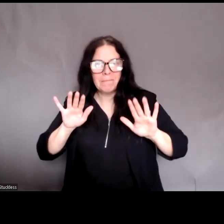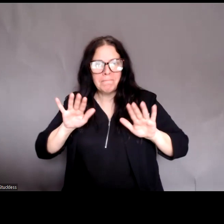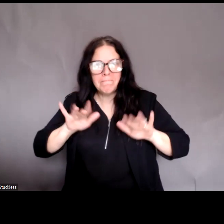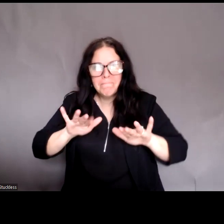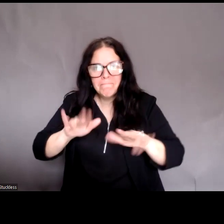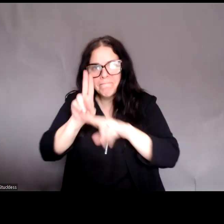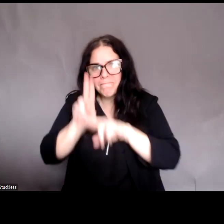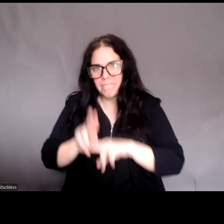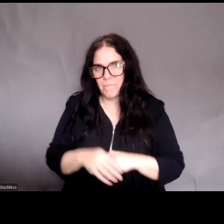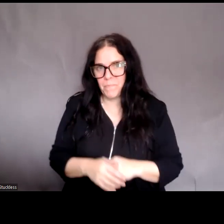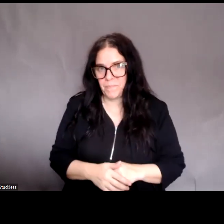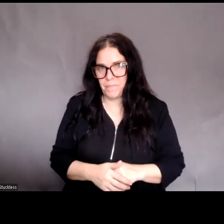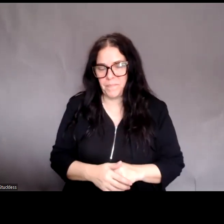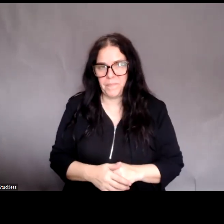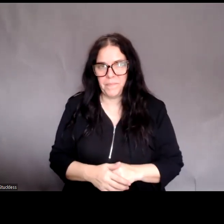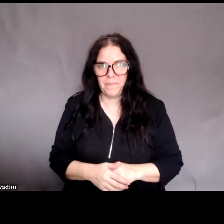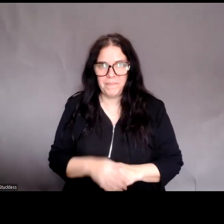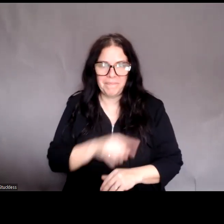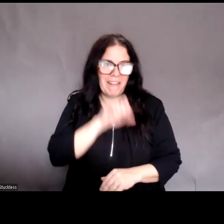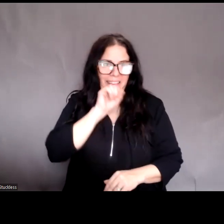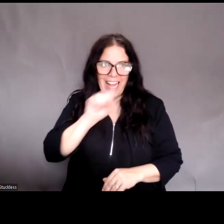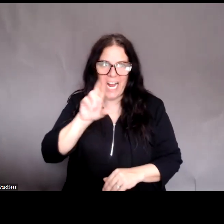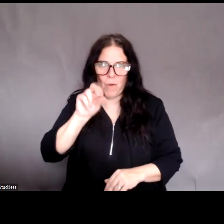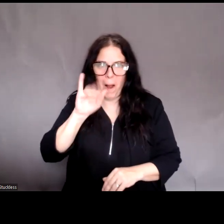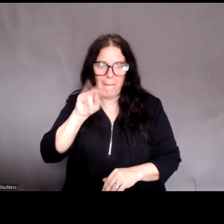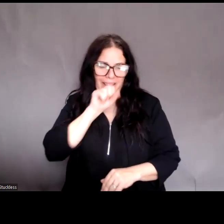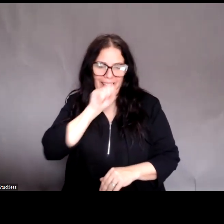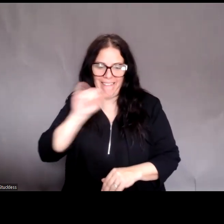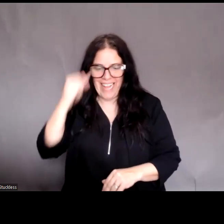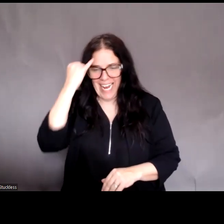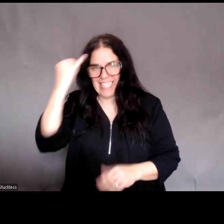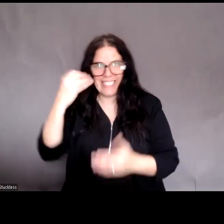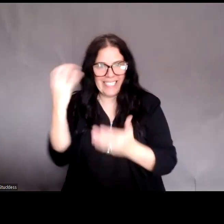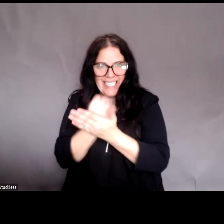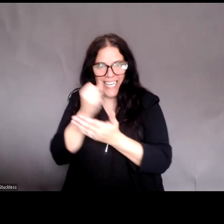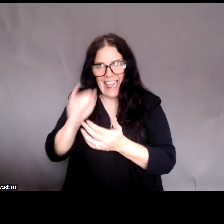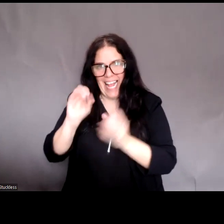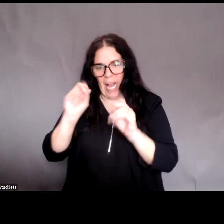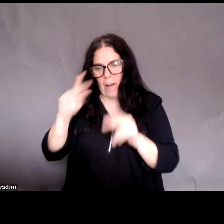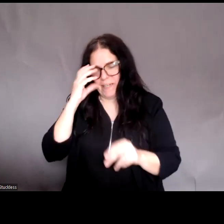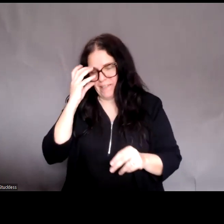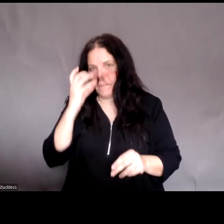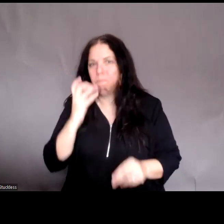And that's great, Robin. I love that. It's like carpe diem. Seize those carpe diems.